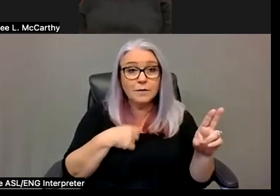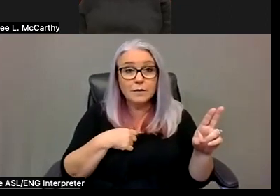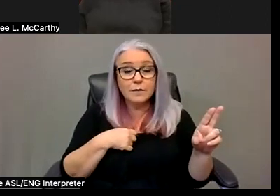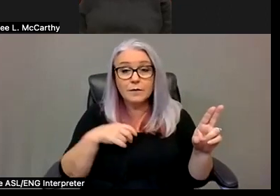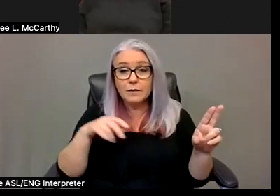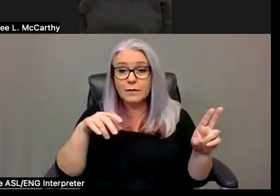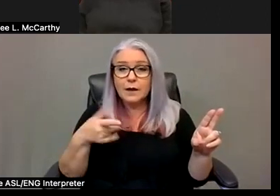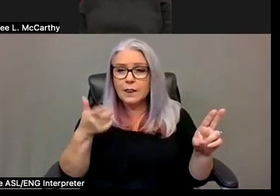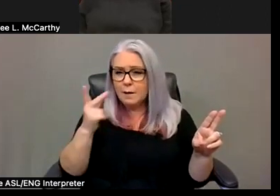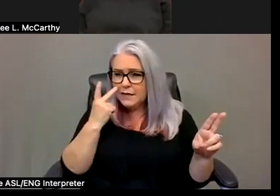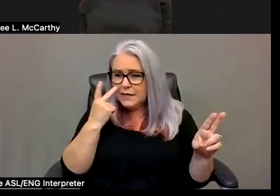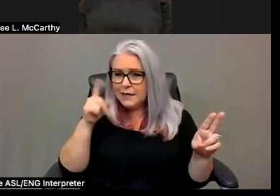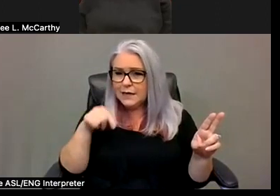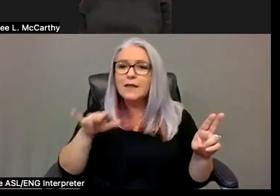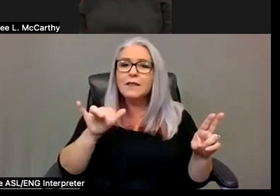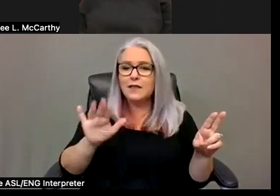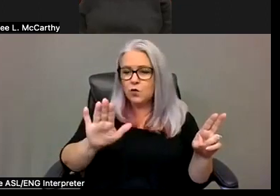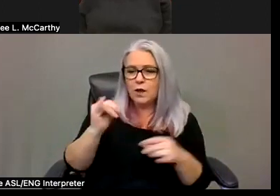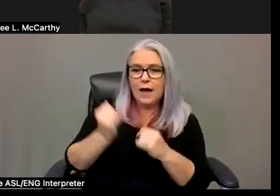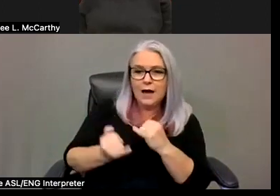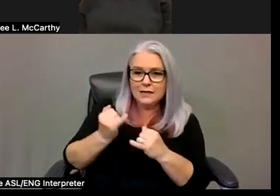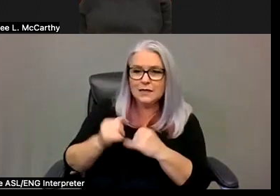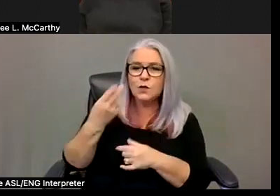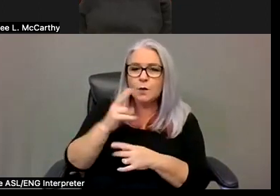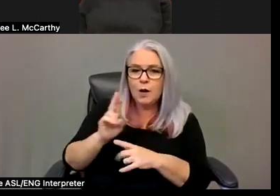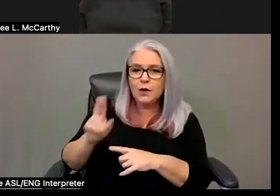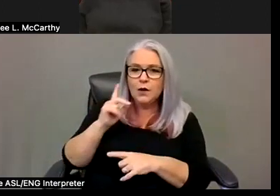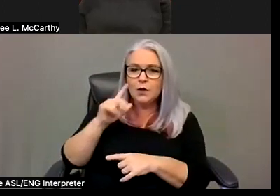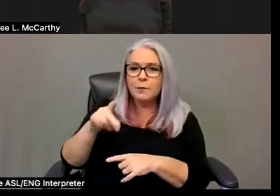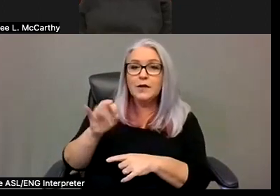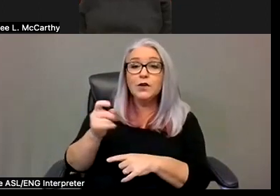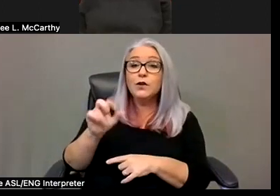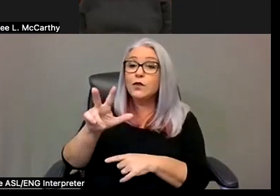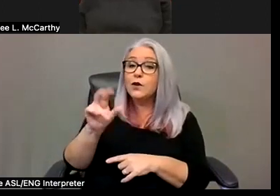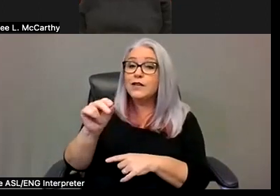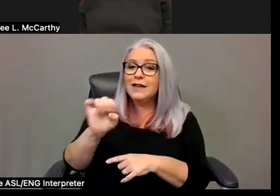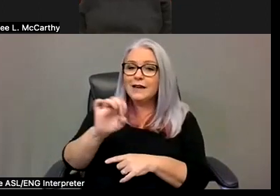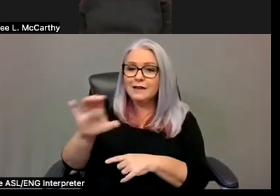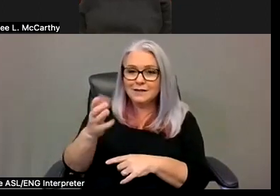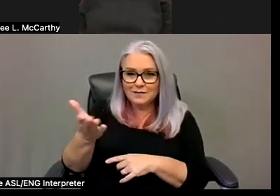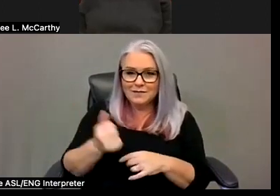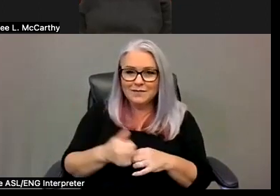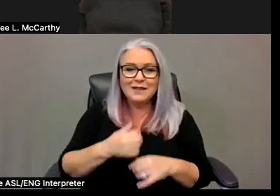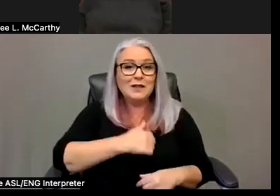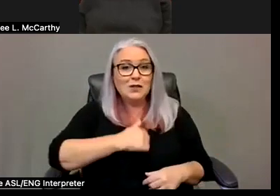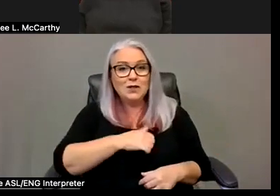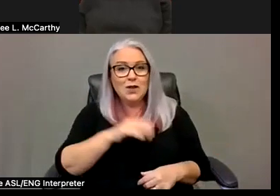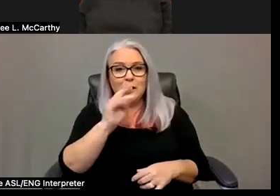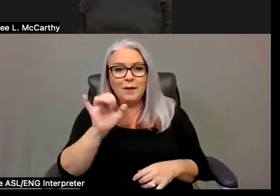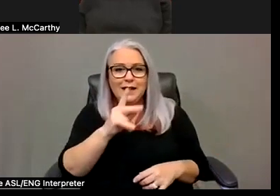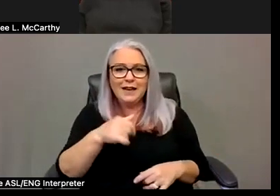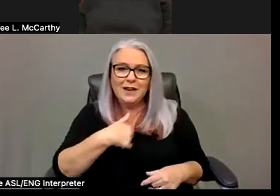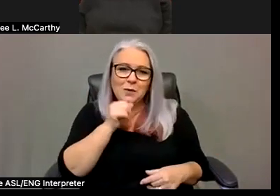Let me see. This will be your last rebuttal. Okay. Go ahead. 30 seconds. Sorry, Becky, I don't mean to pick on